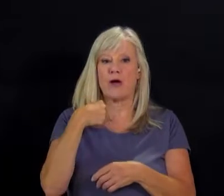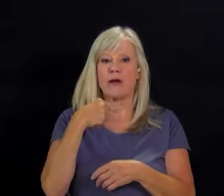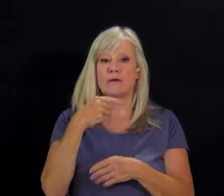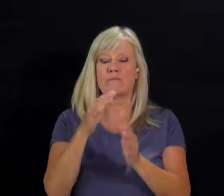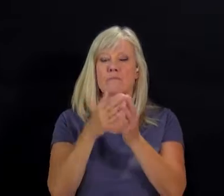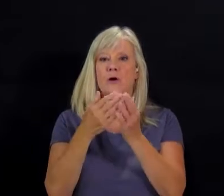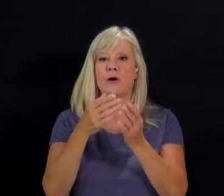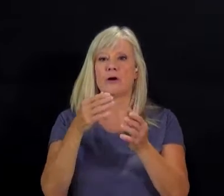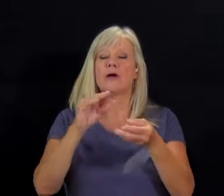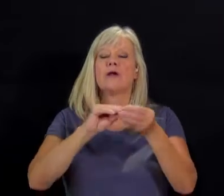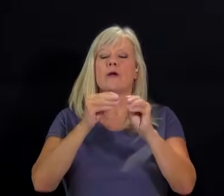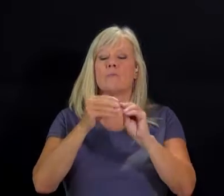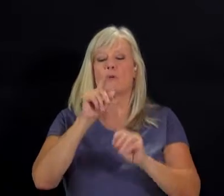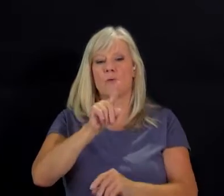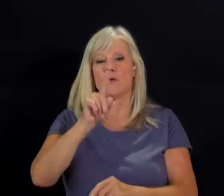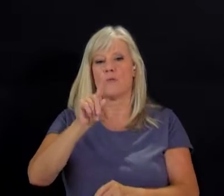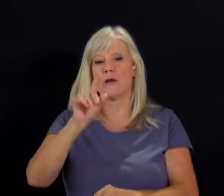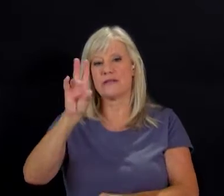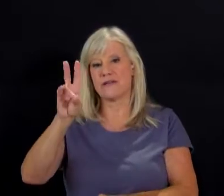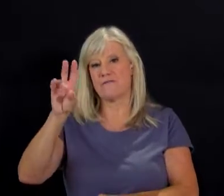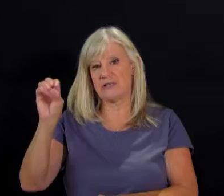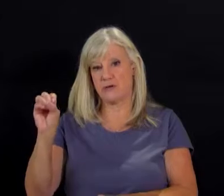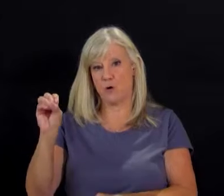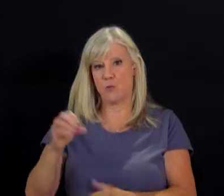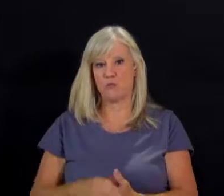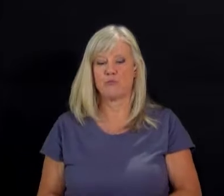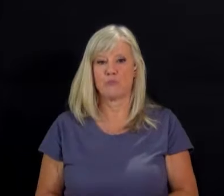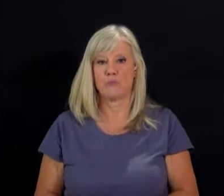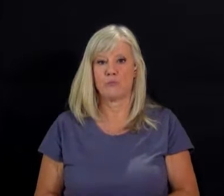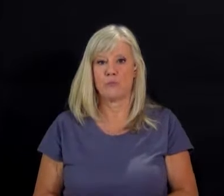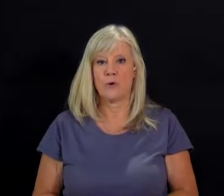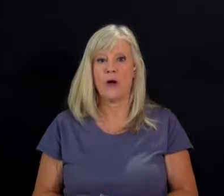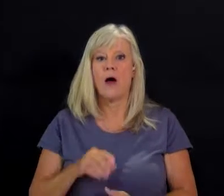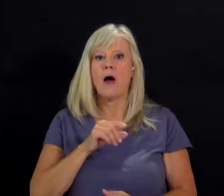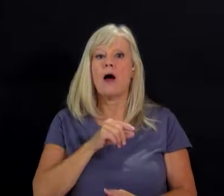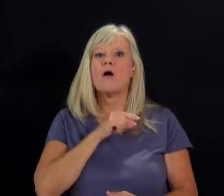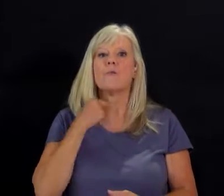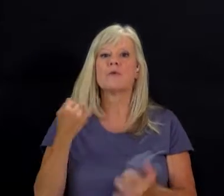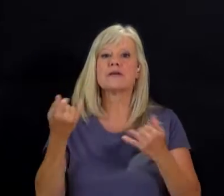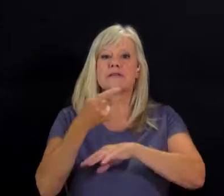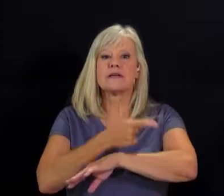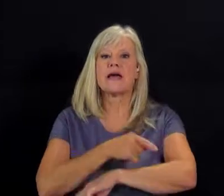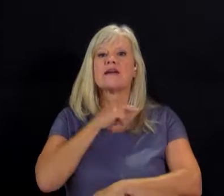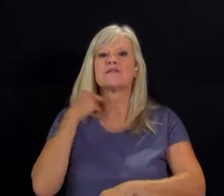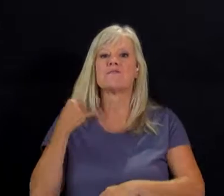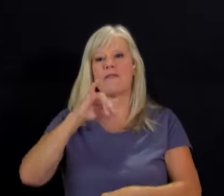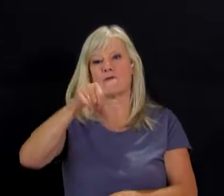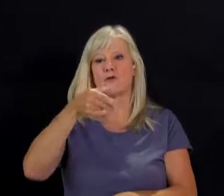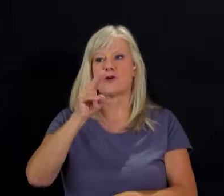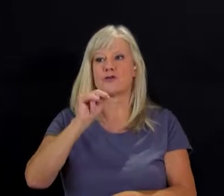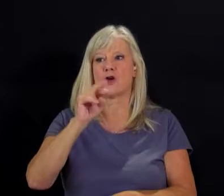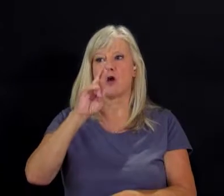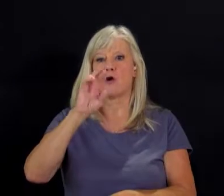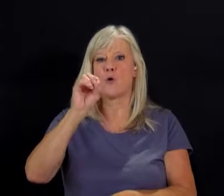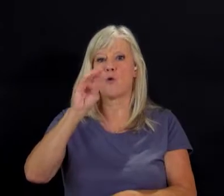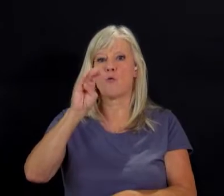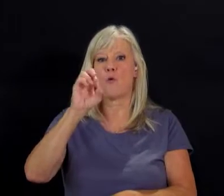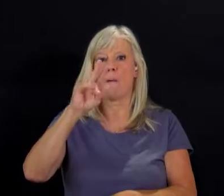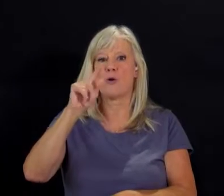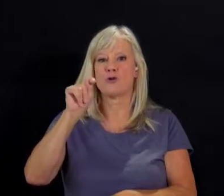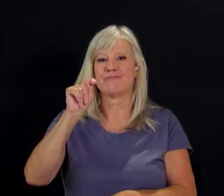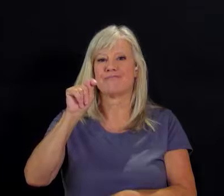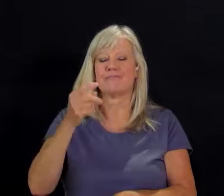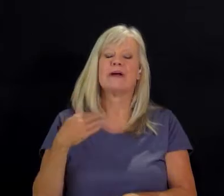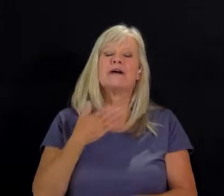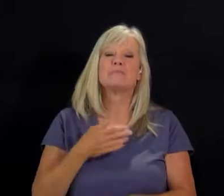number 1170. And our celebrant for this Mass is Father John Robert. Please join